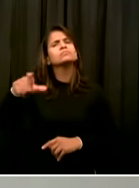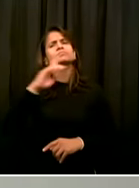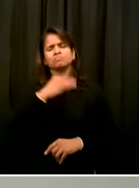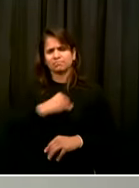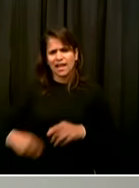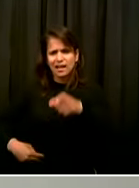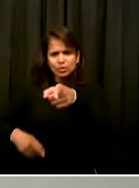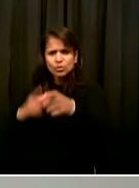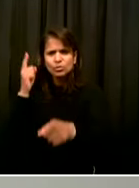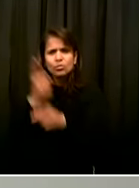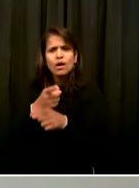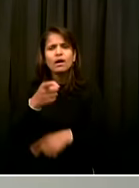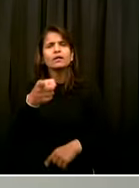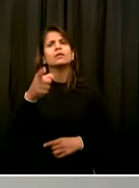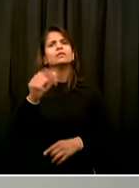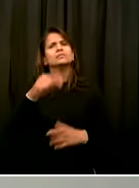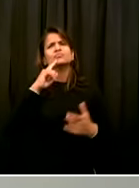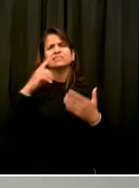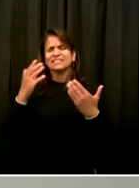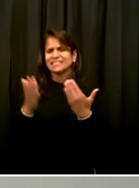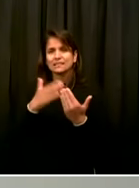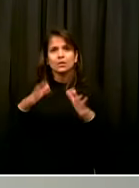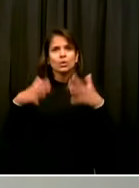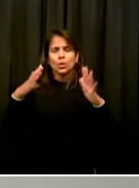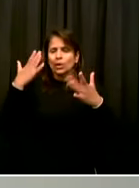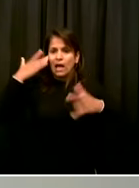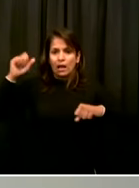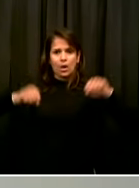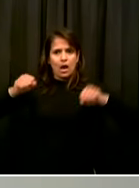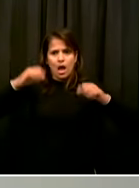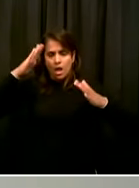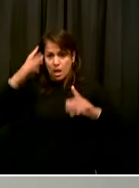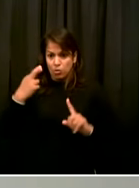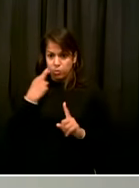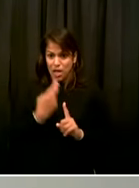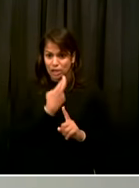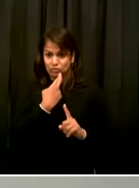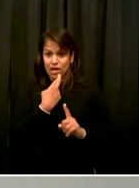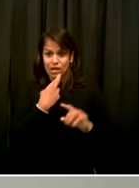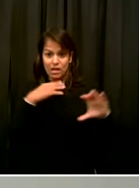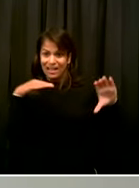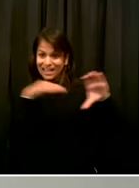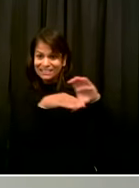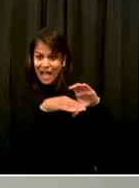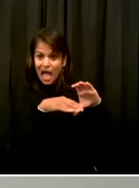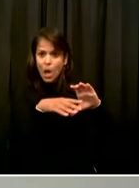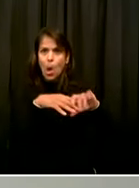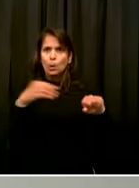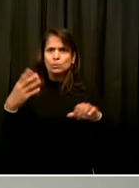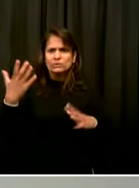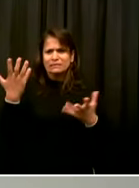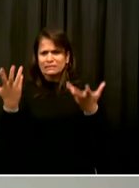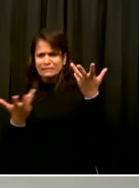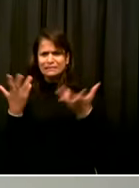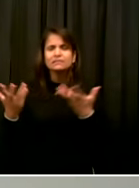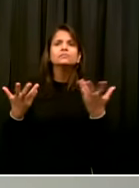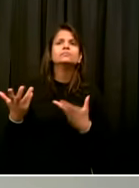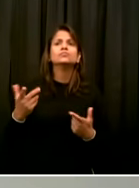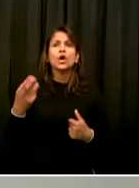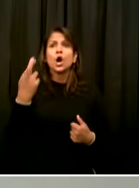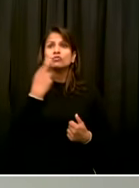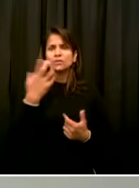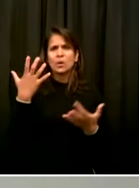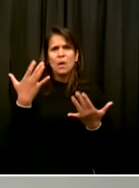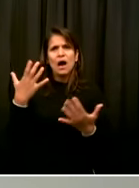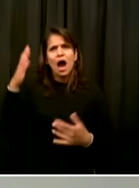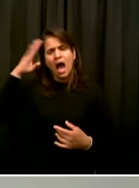are New Yorkers, love the dining and restaurant scene here in New York City. But we also value our safety. And when you look at the data